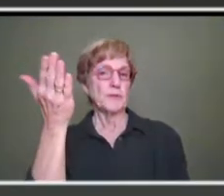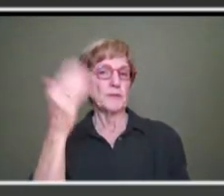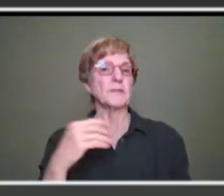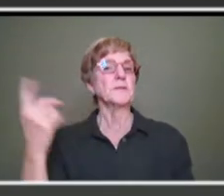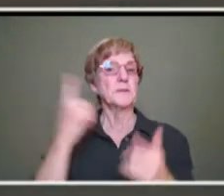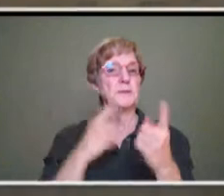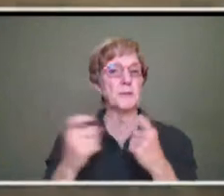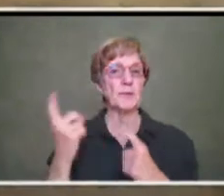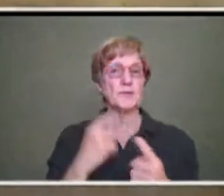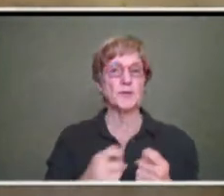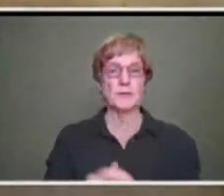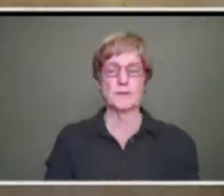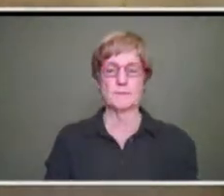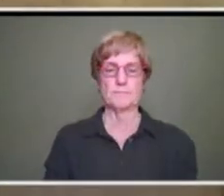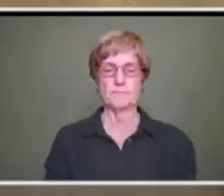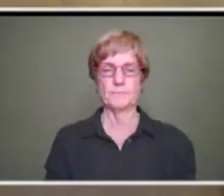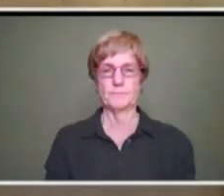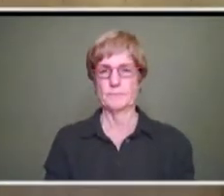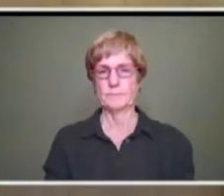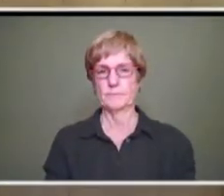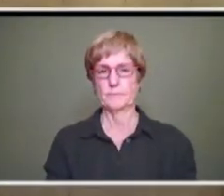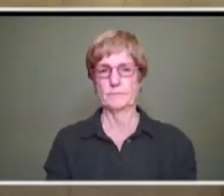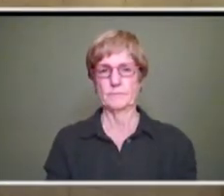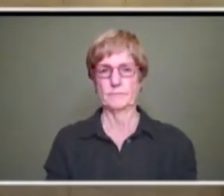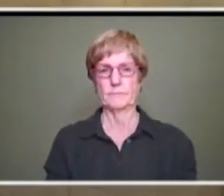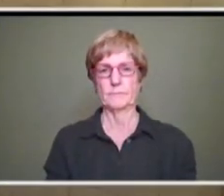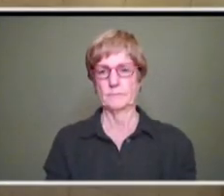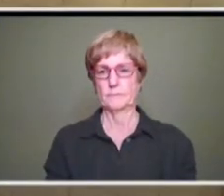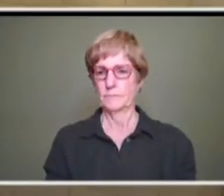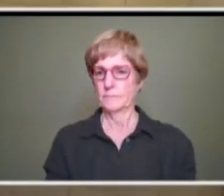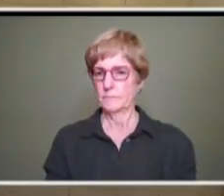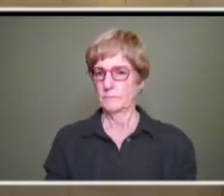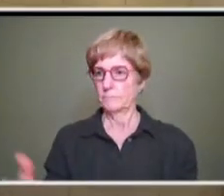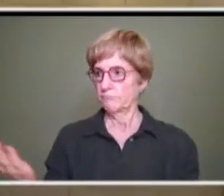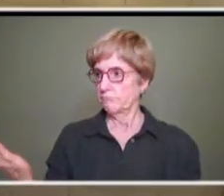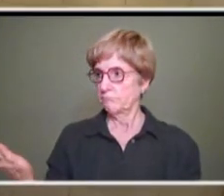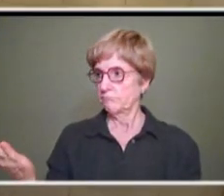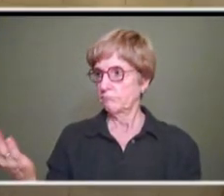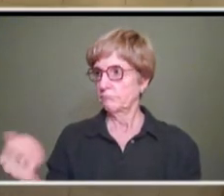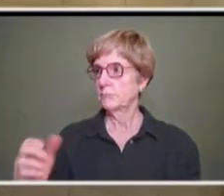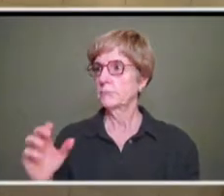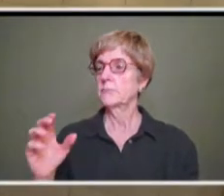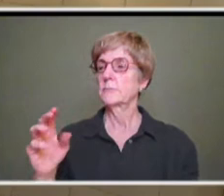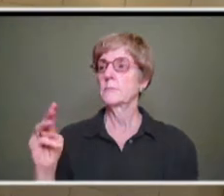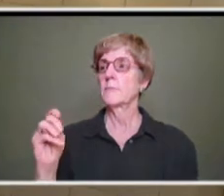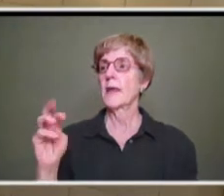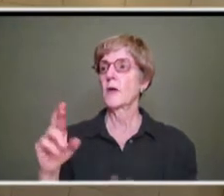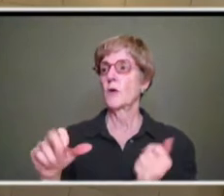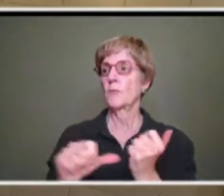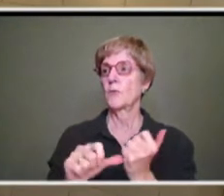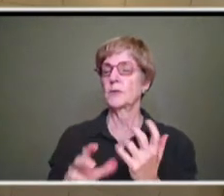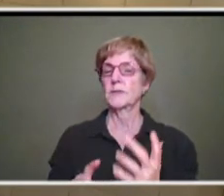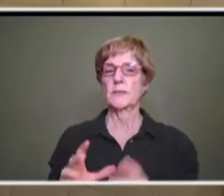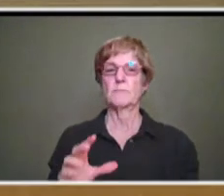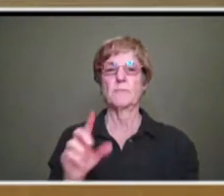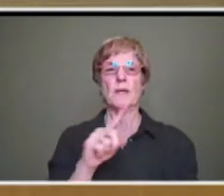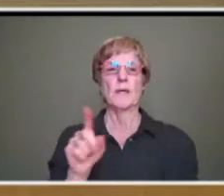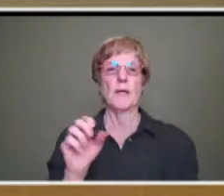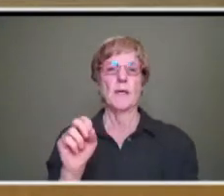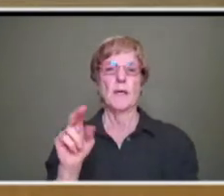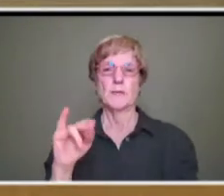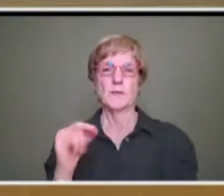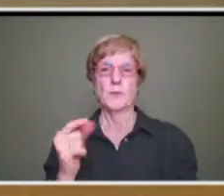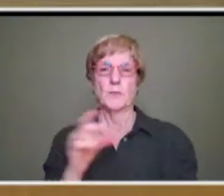that thank you good evening mayor Pro tem members of council members of the zoning committee Keith